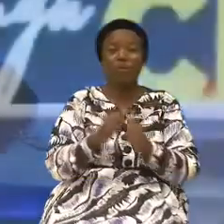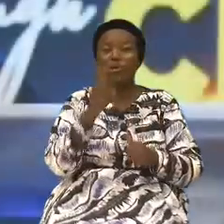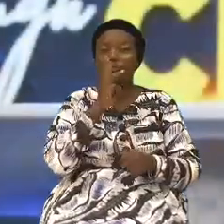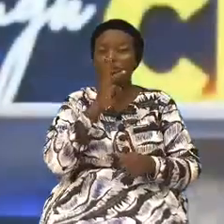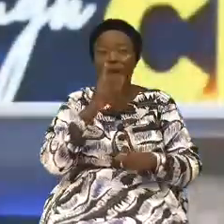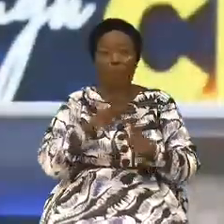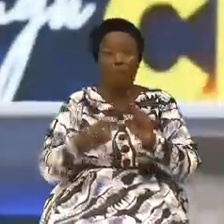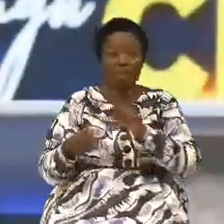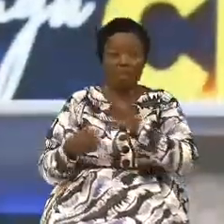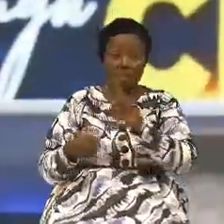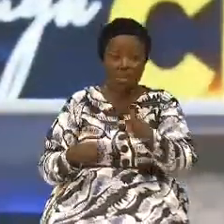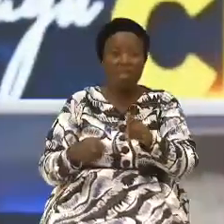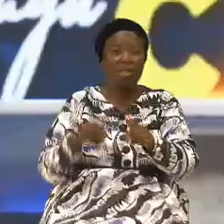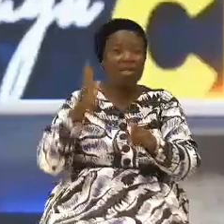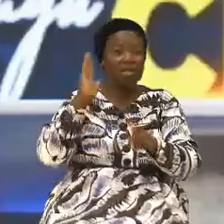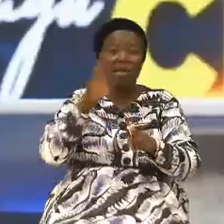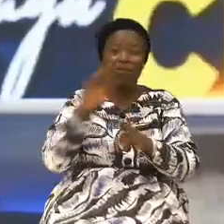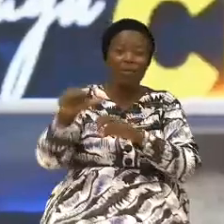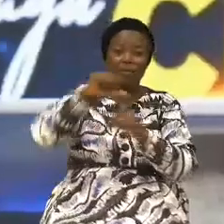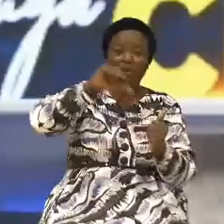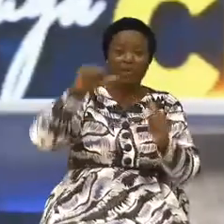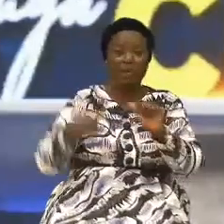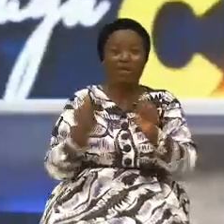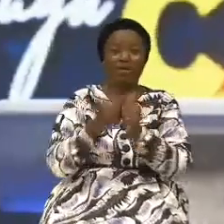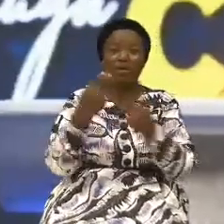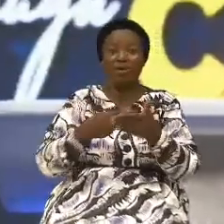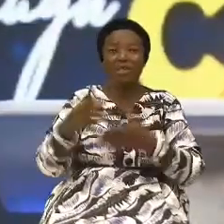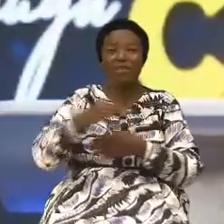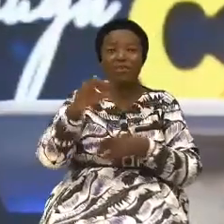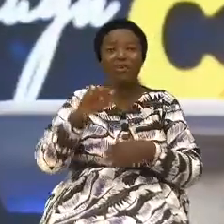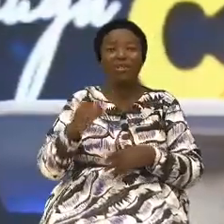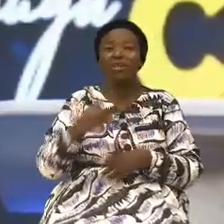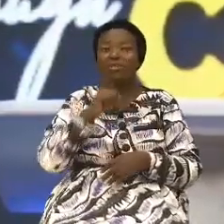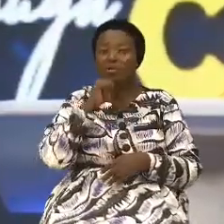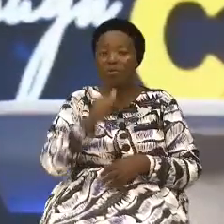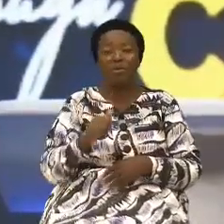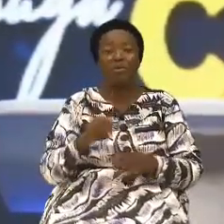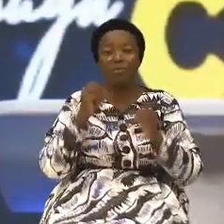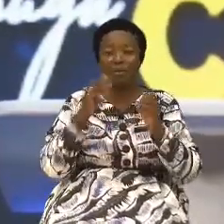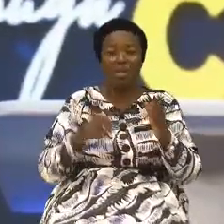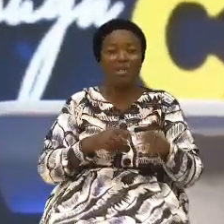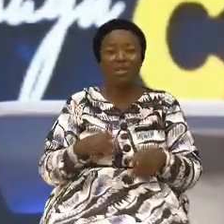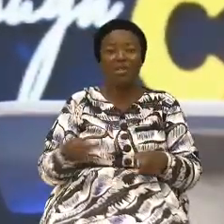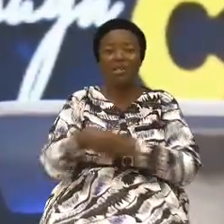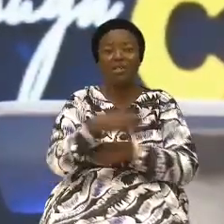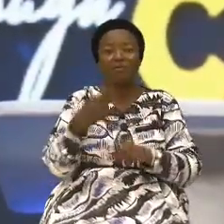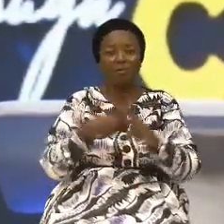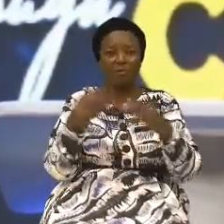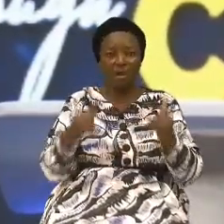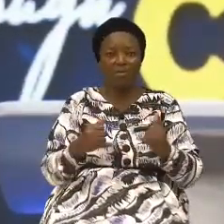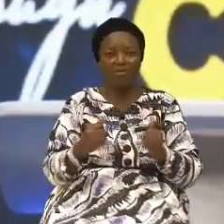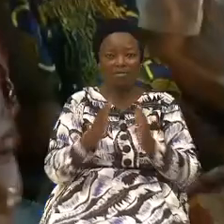be baptized with the Holy Ghost not many days hence. Amen. Amen,